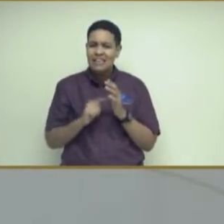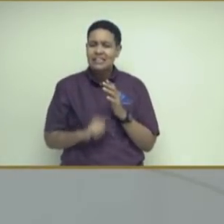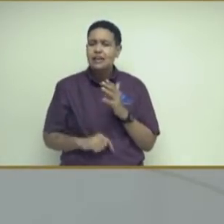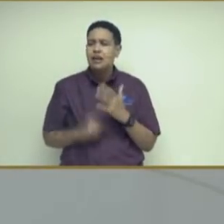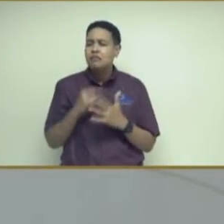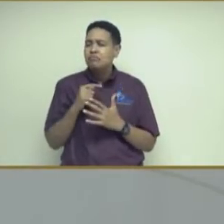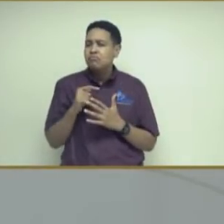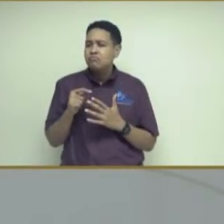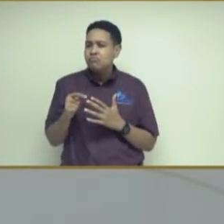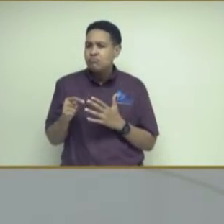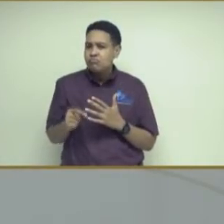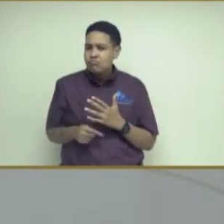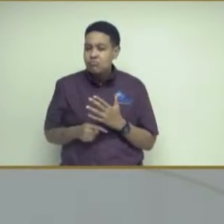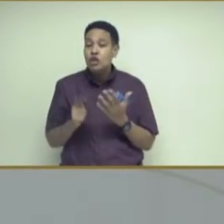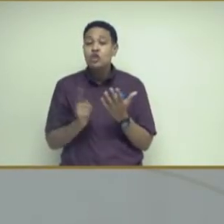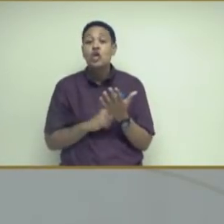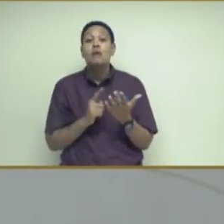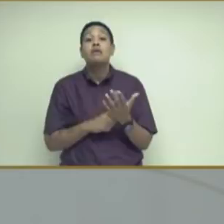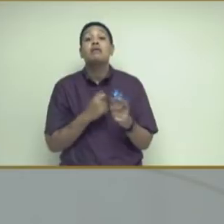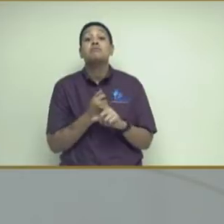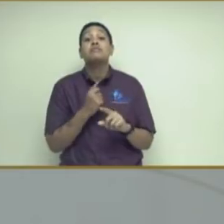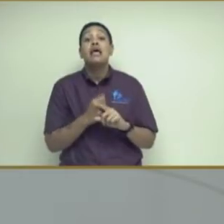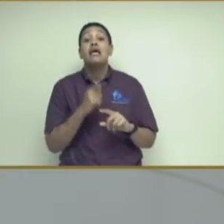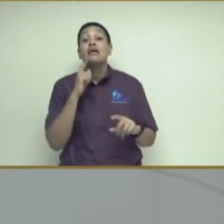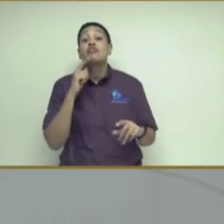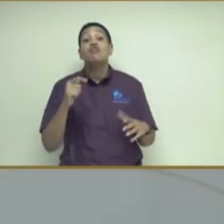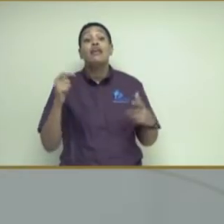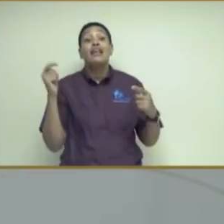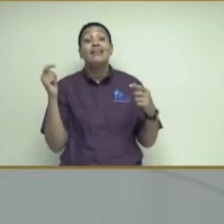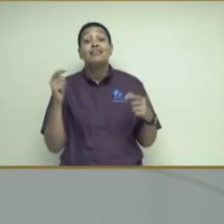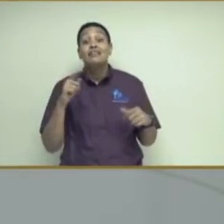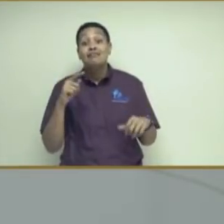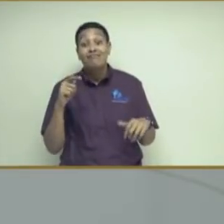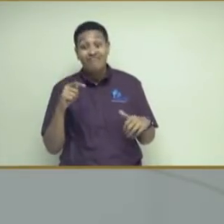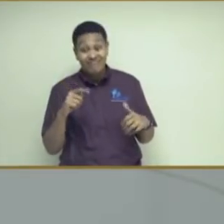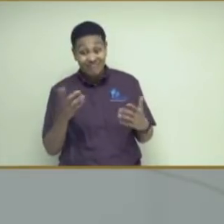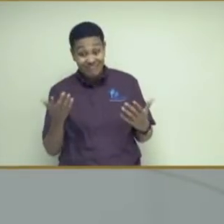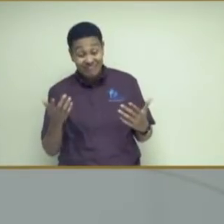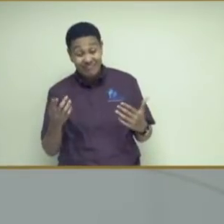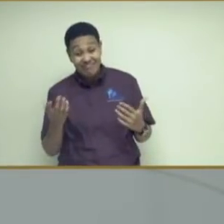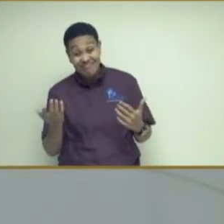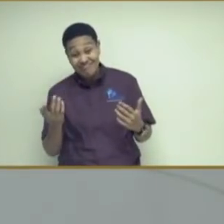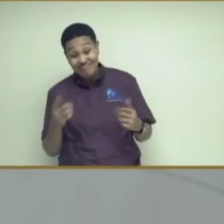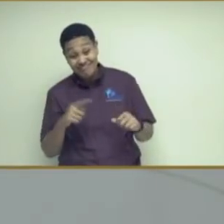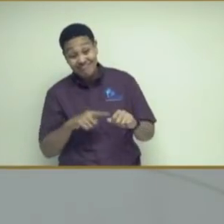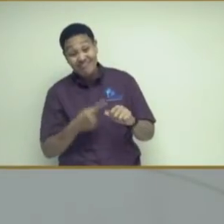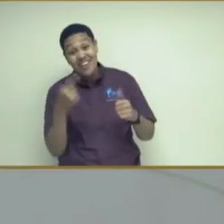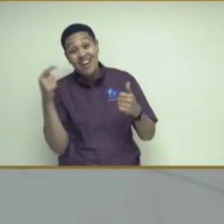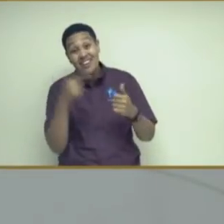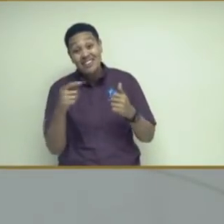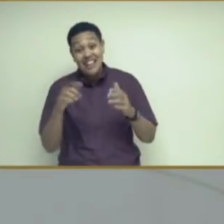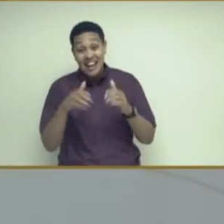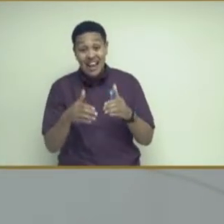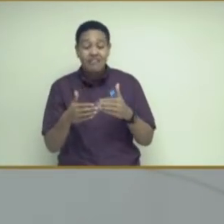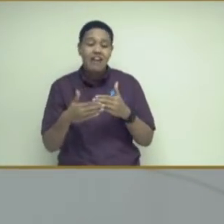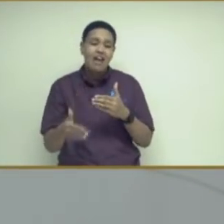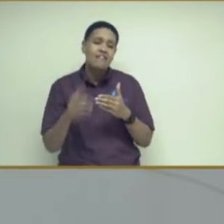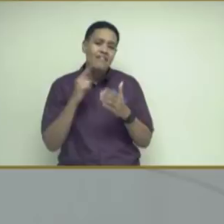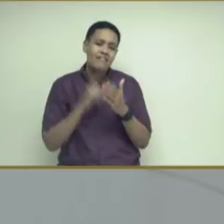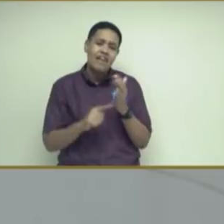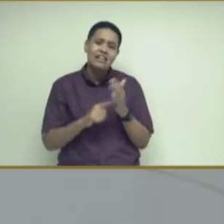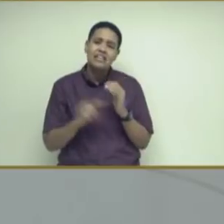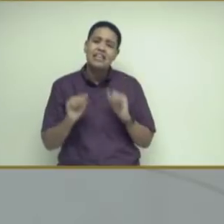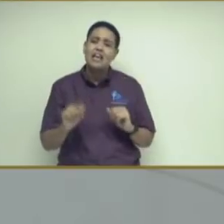and sometimes there may be an initial classification that after investigation, it may first